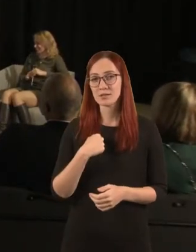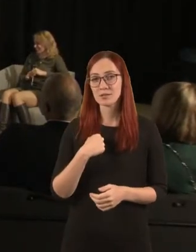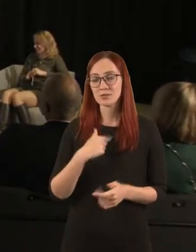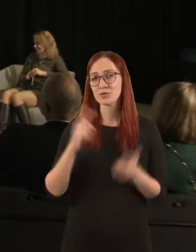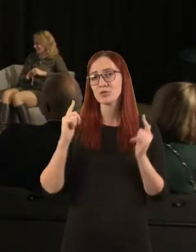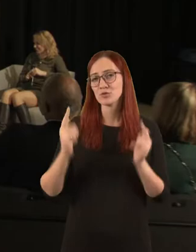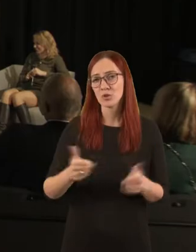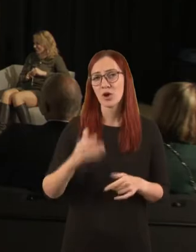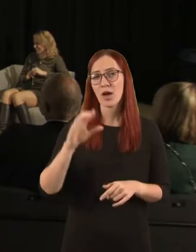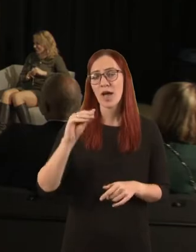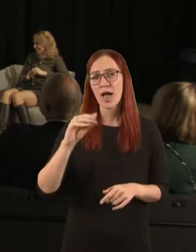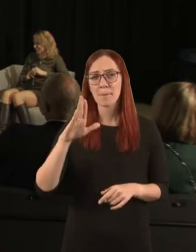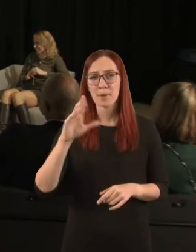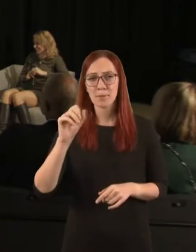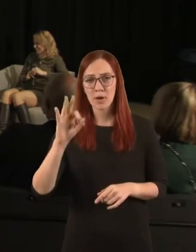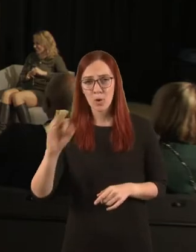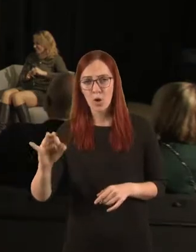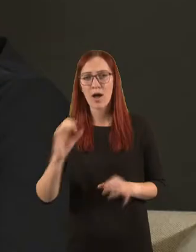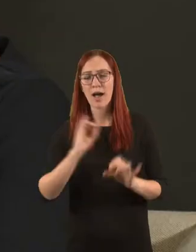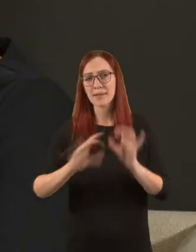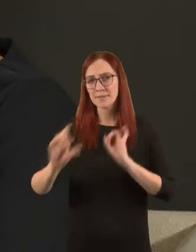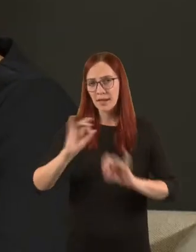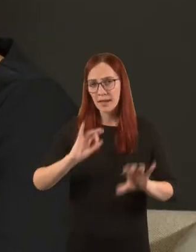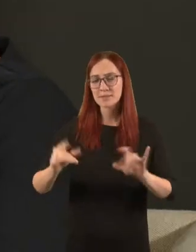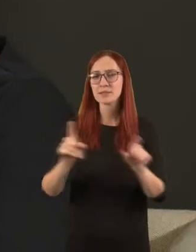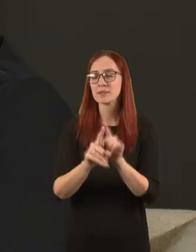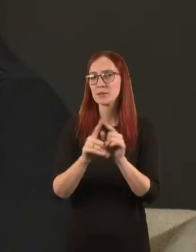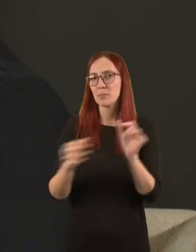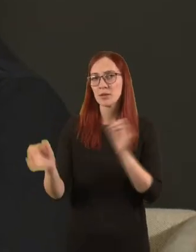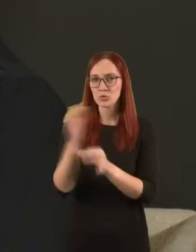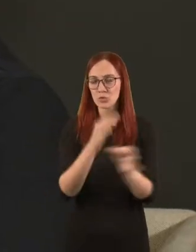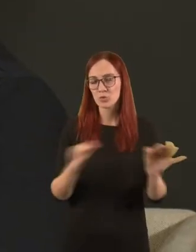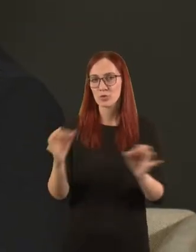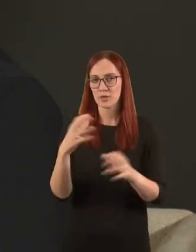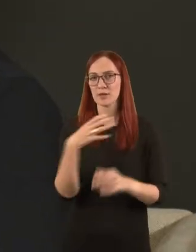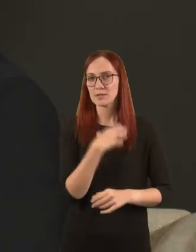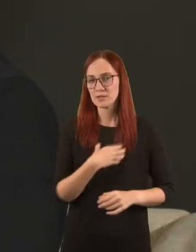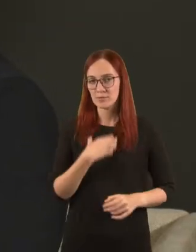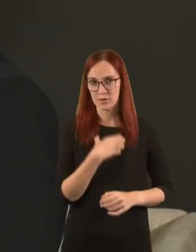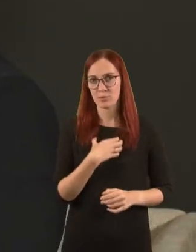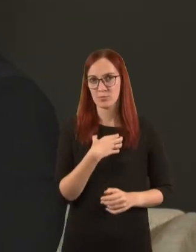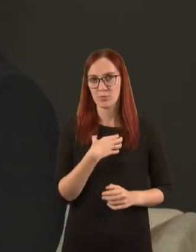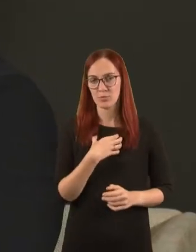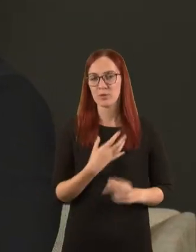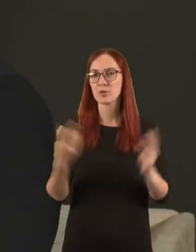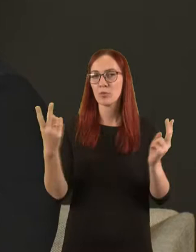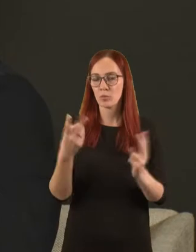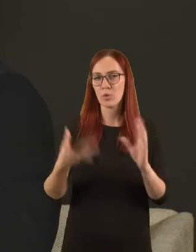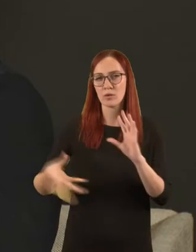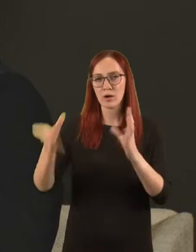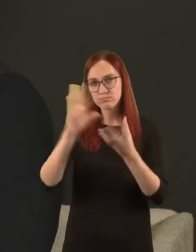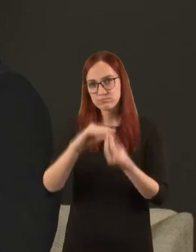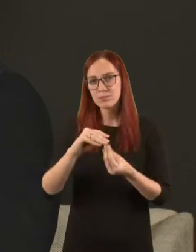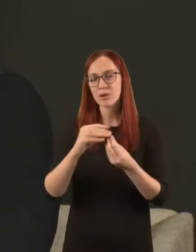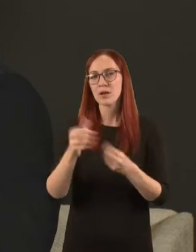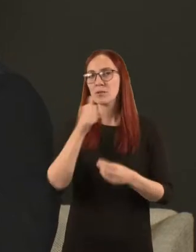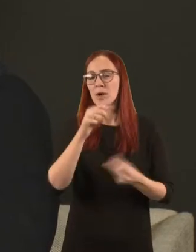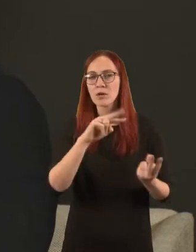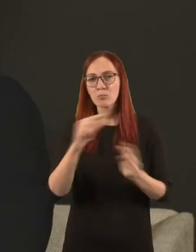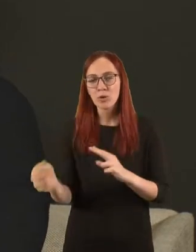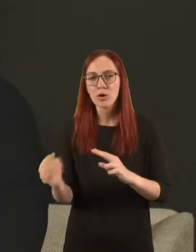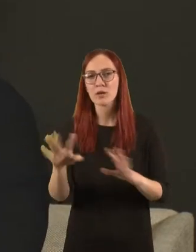For me, the OECD review and this discussion is